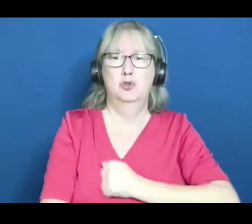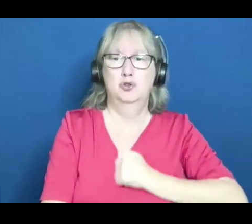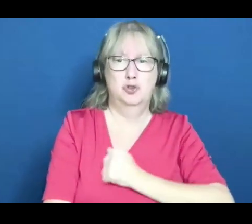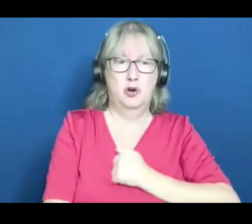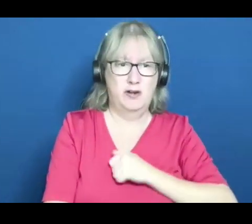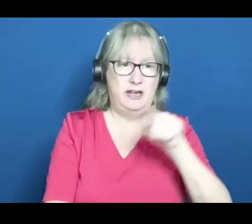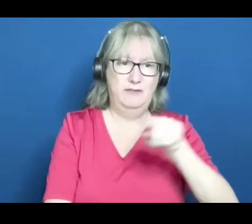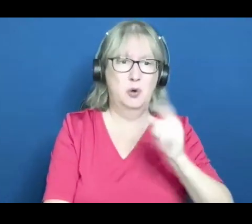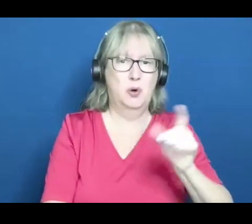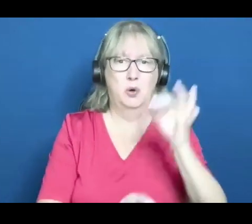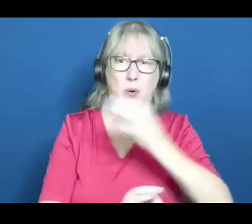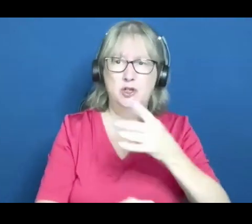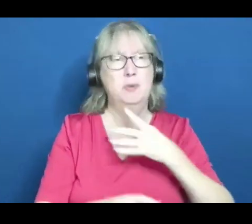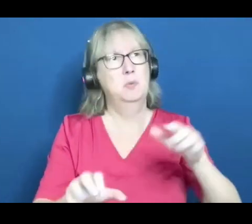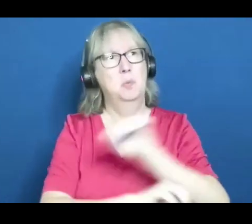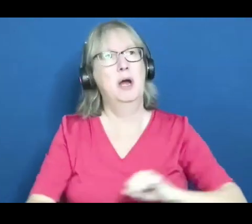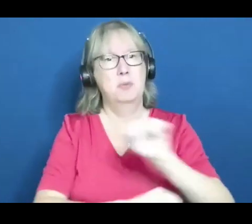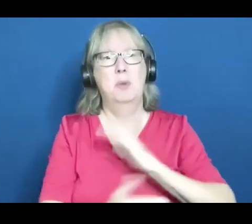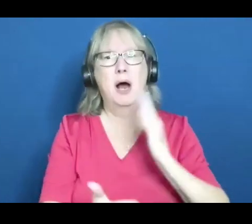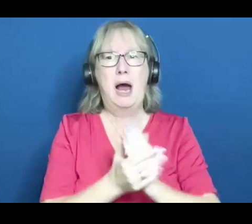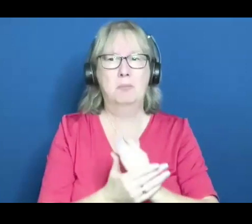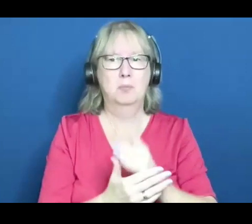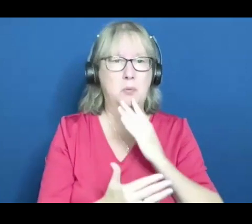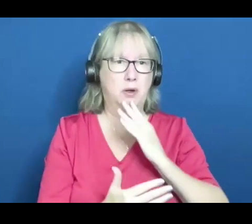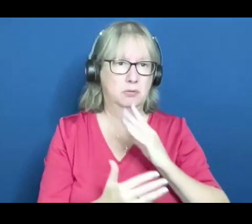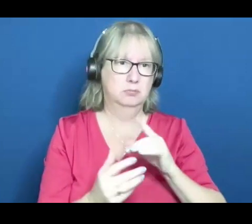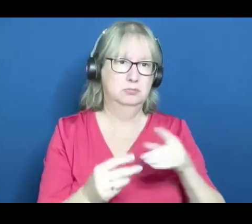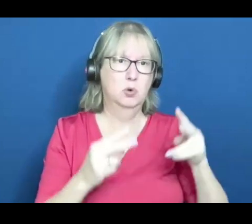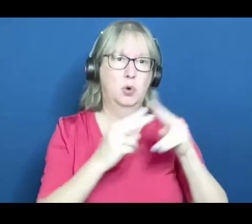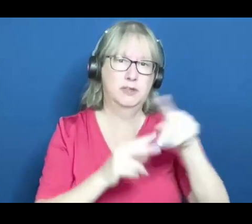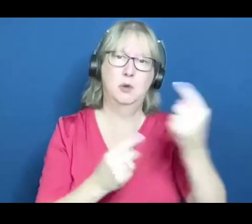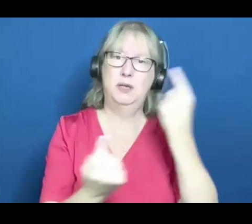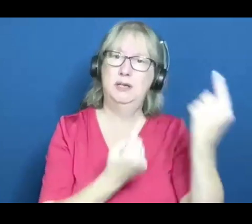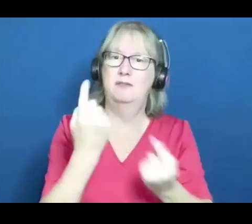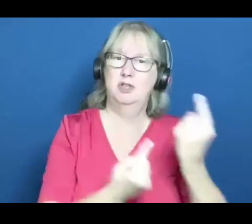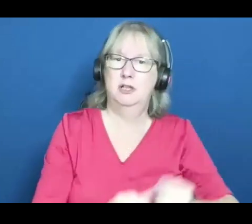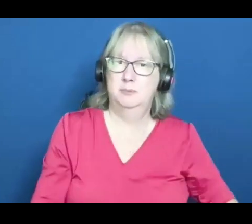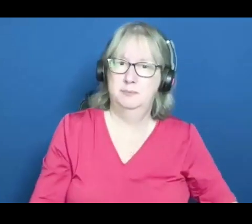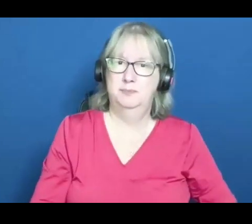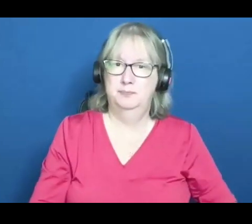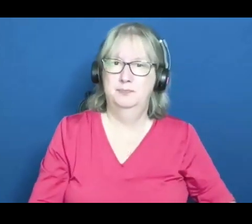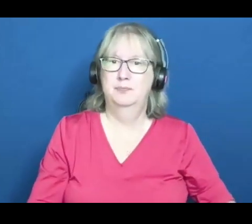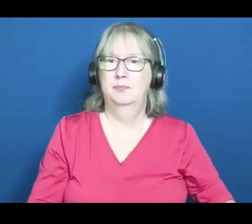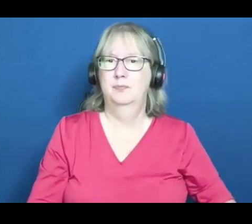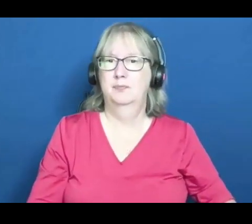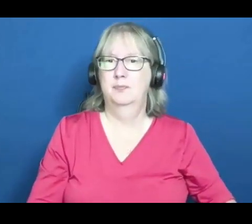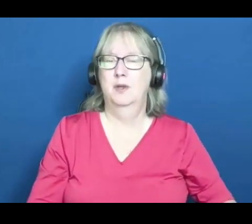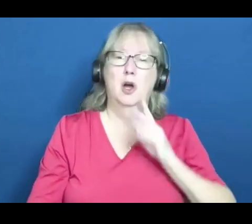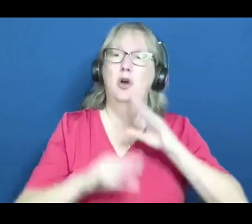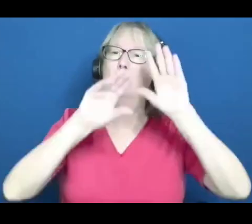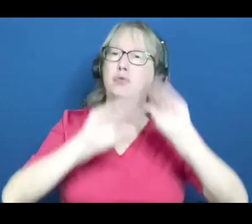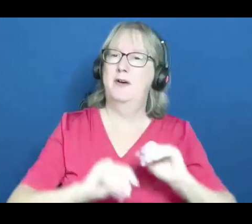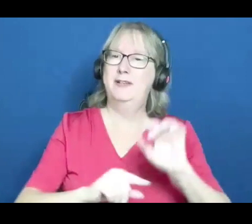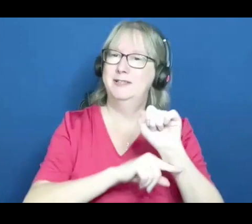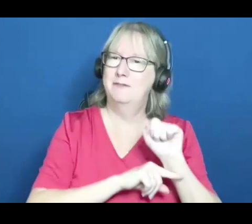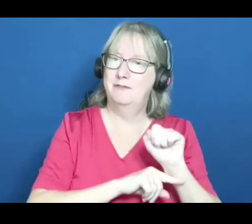but we will 100% reach out to you individually. There is a really good question, probably more so of preventative measures. So have